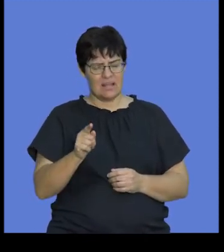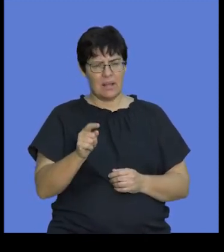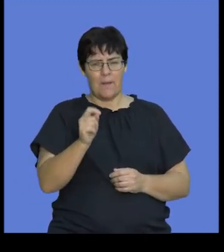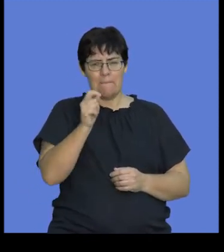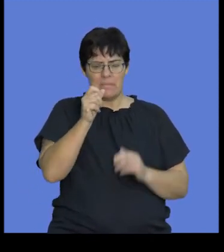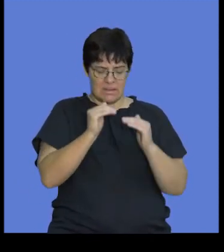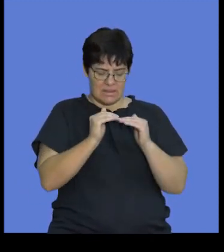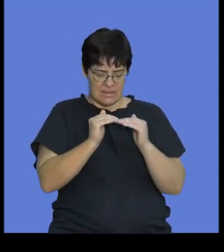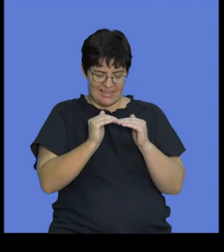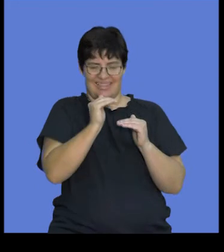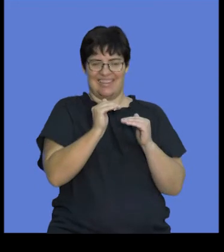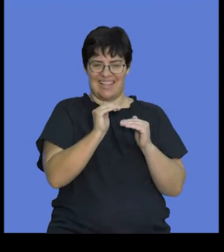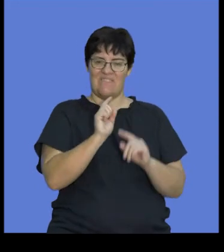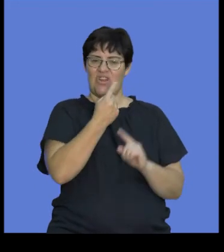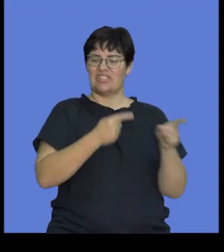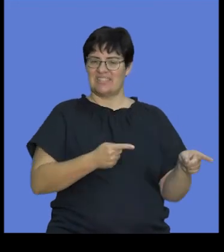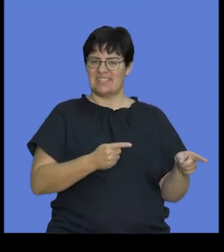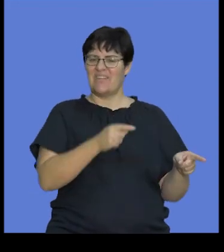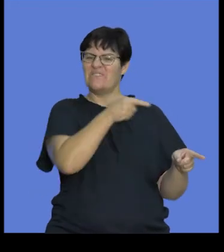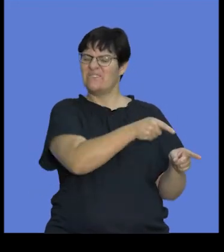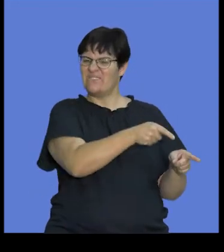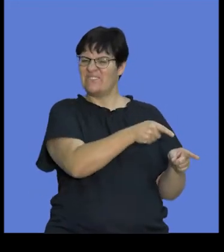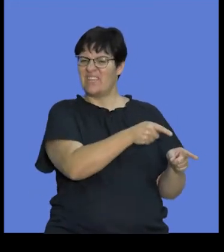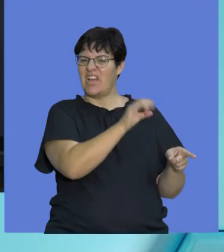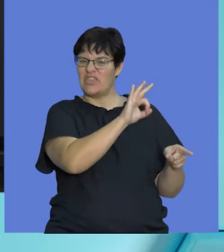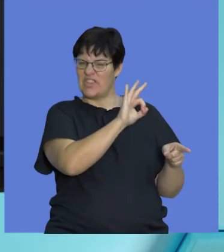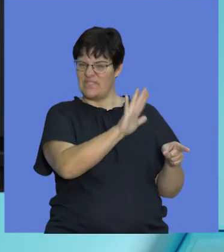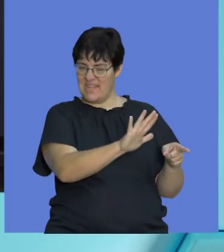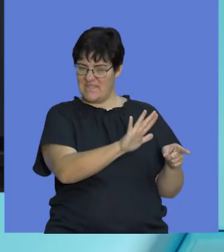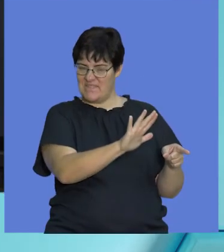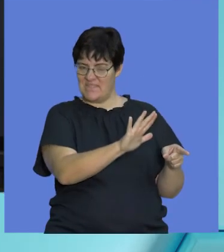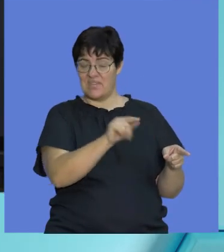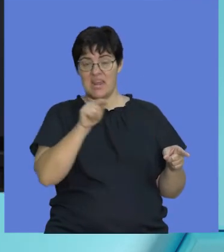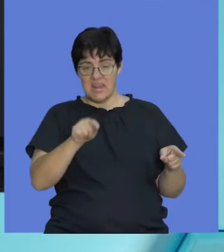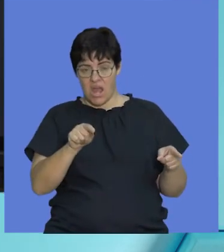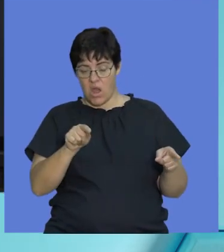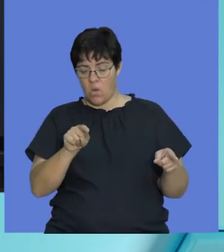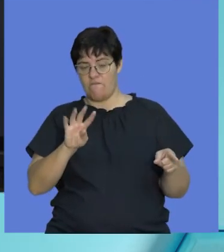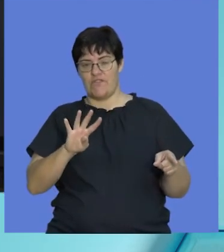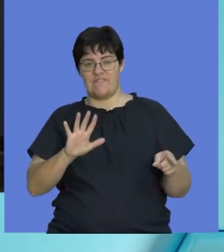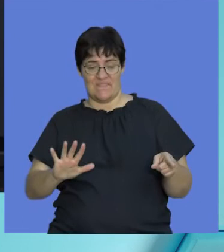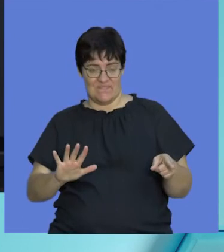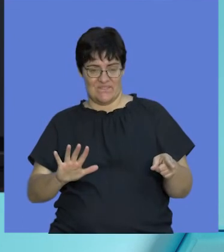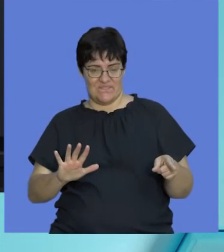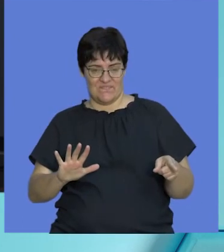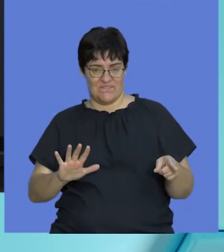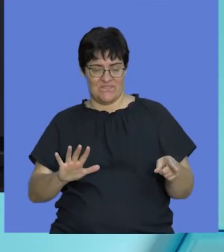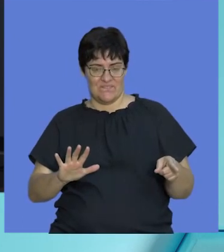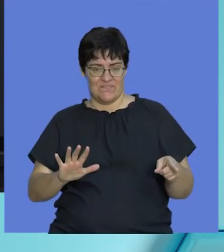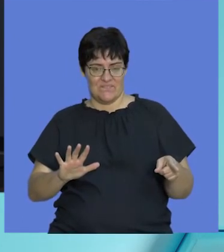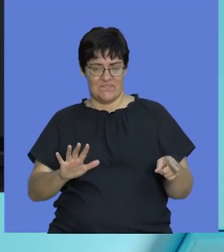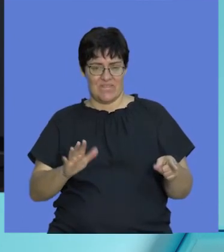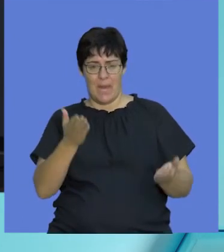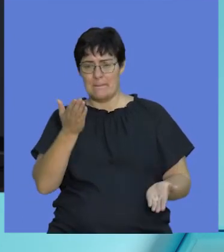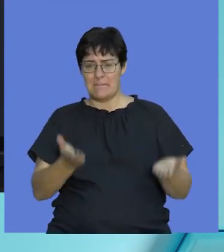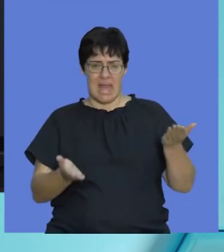This one is only a little bigger than the first one. Remember, the first one we calculated was 35. Now it's 45. But